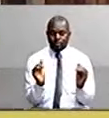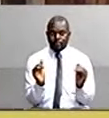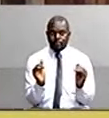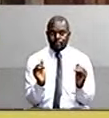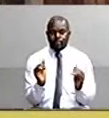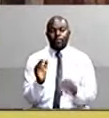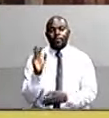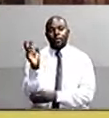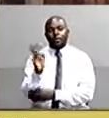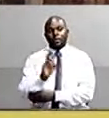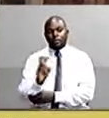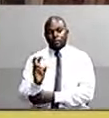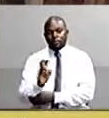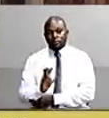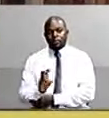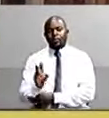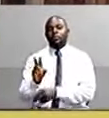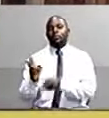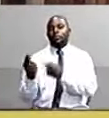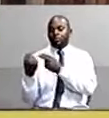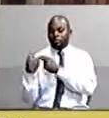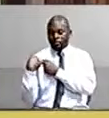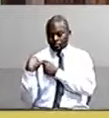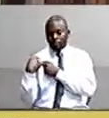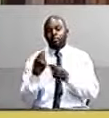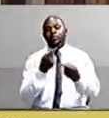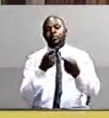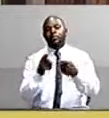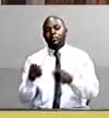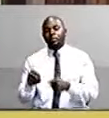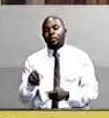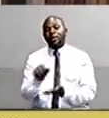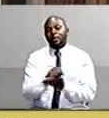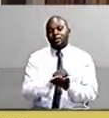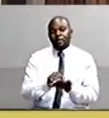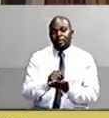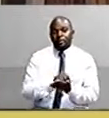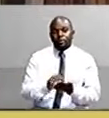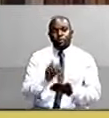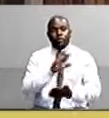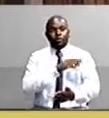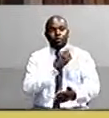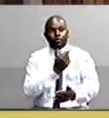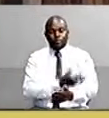an oversight role over the different natural resource